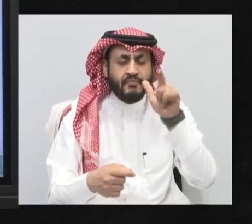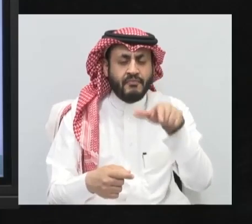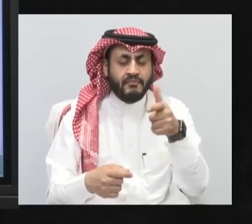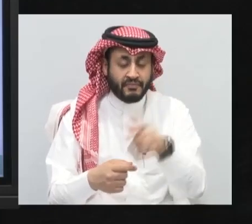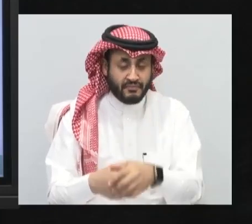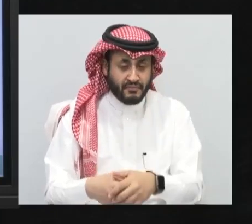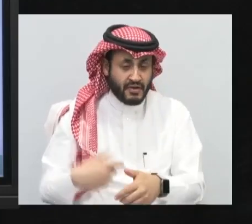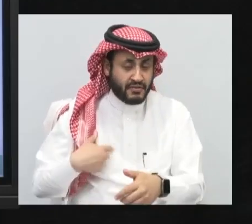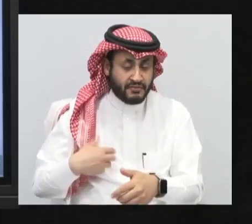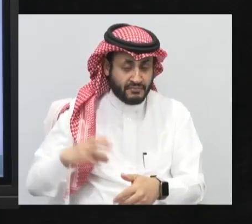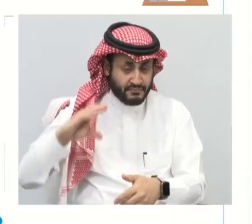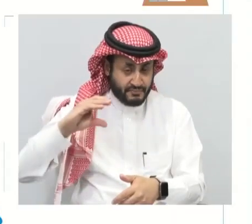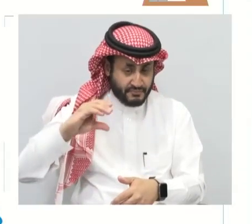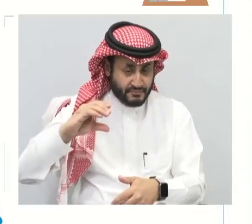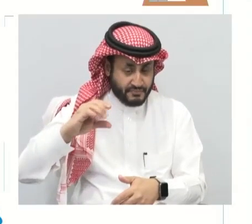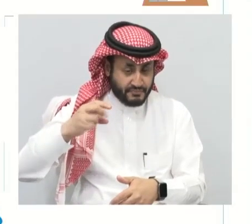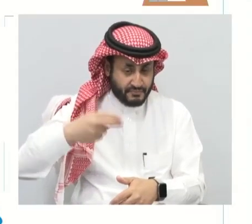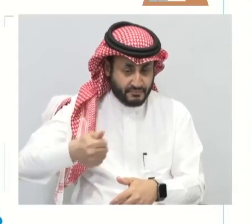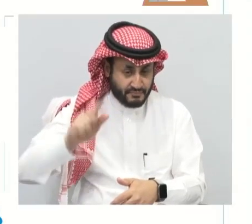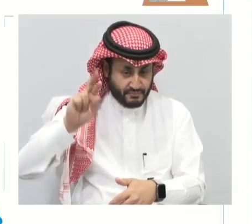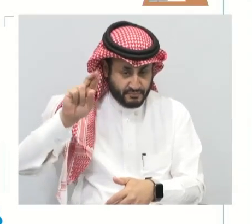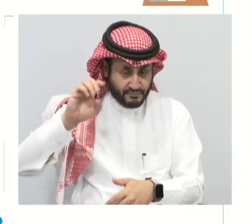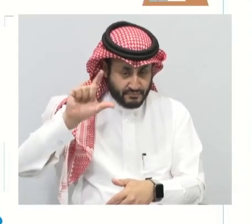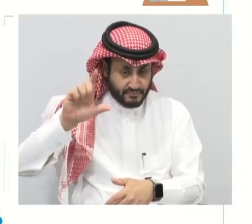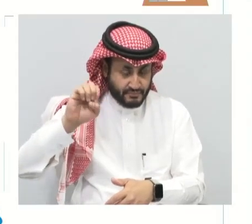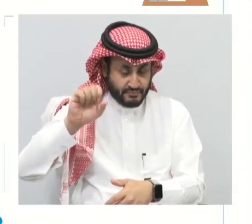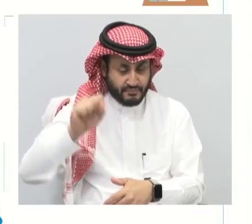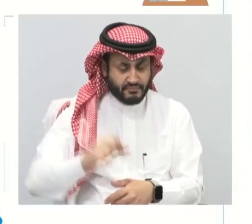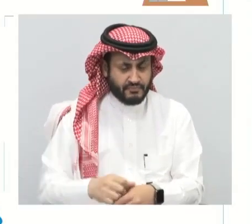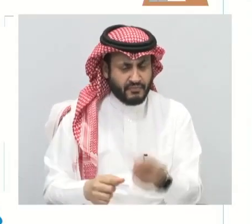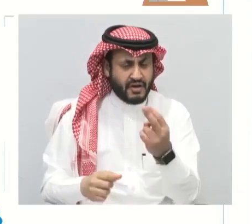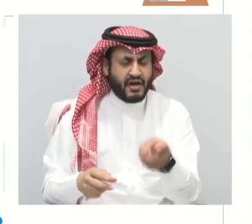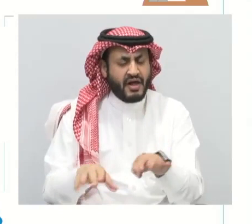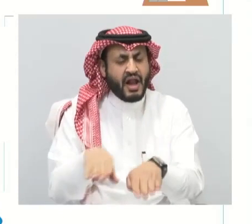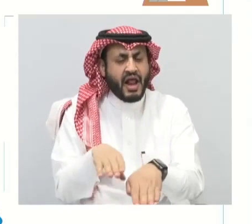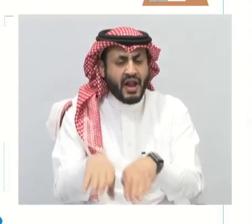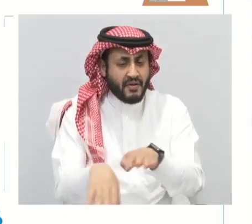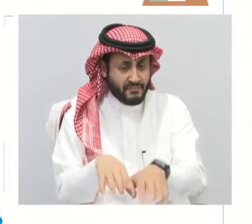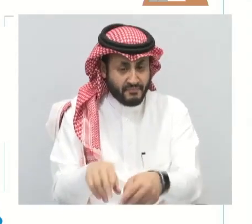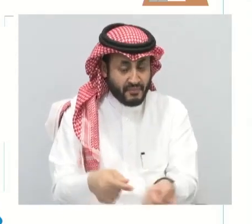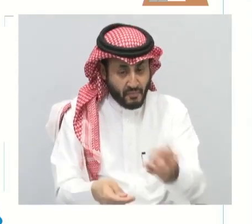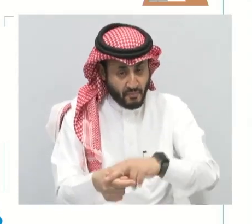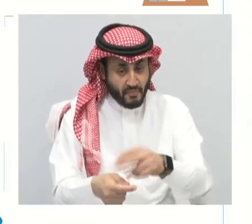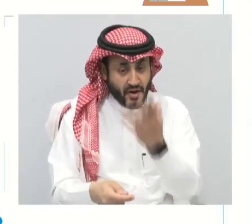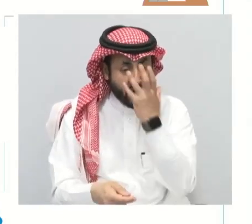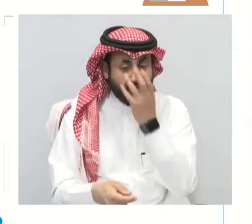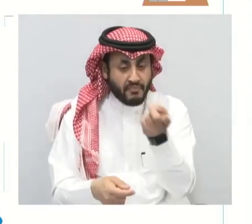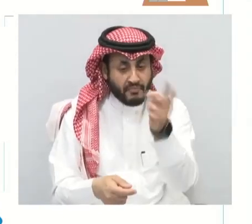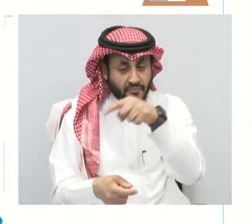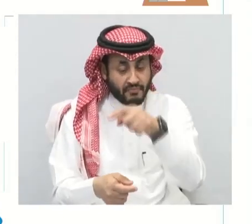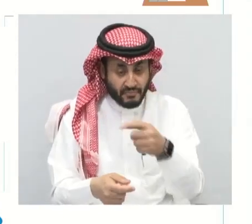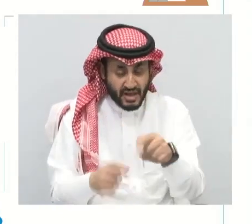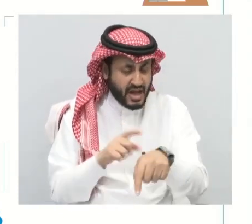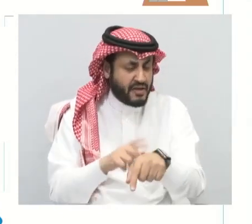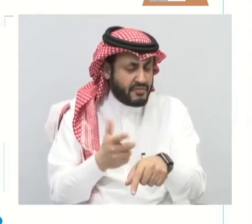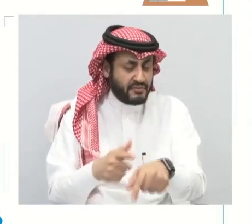Charles called. What does he want? He wants to bring another pair of flippers and extra mask tomorrow.